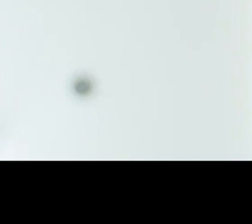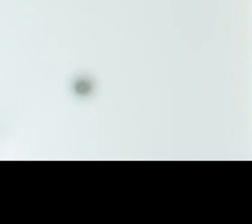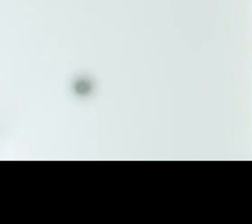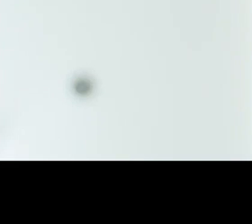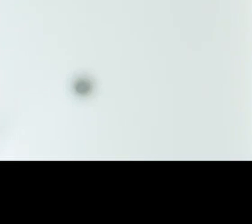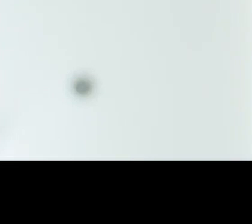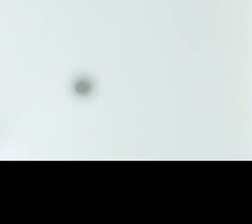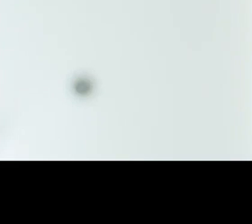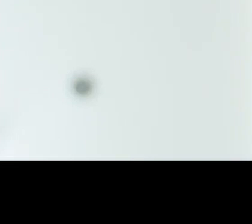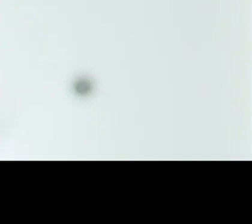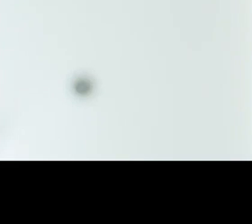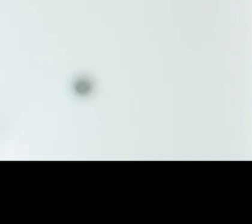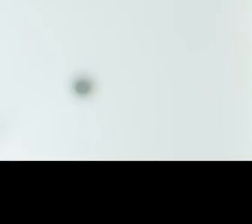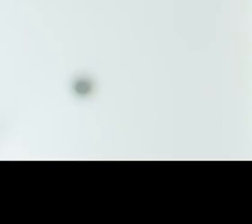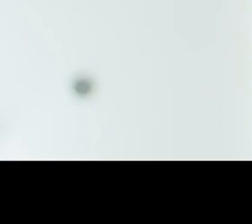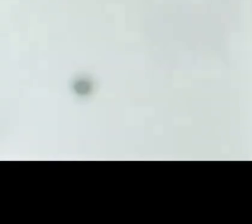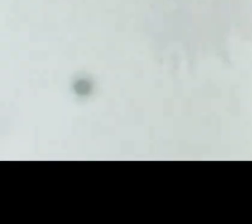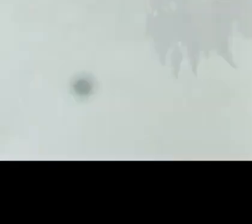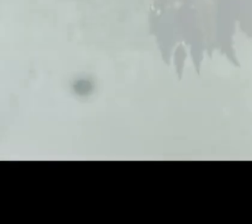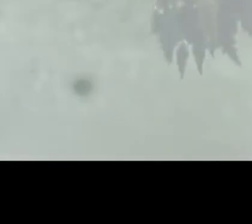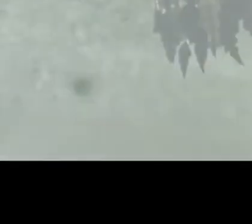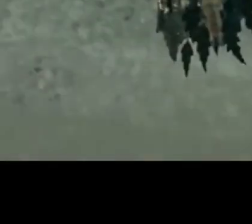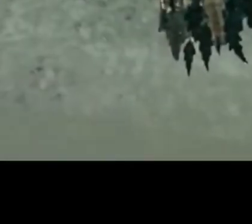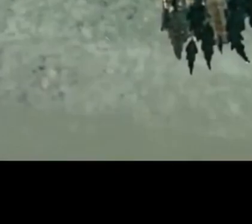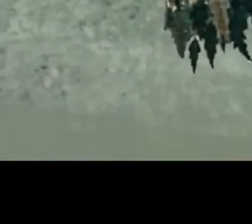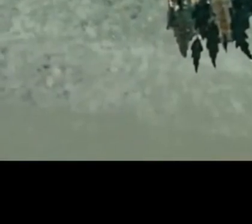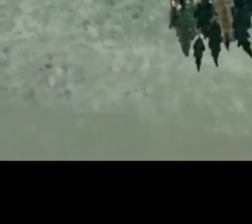back, relax, and drink green tea.